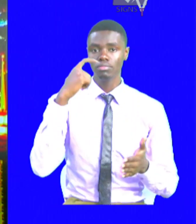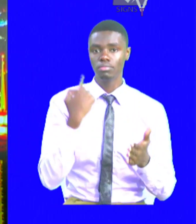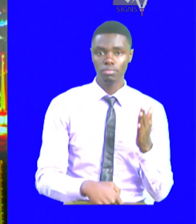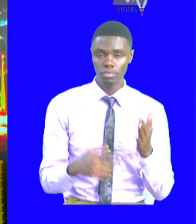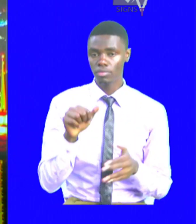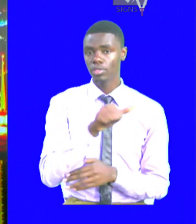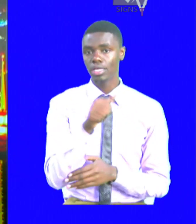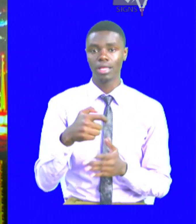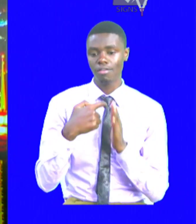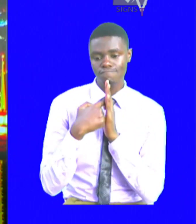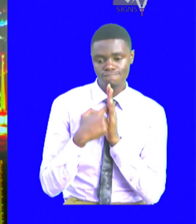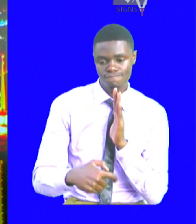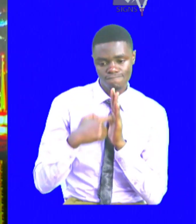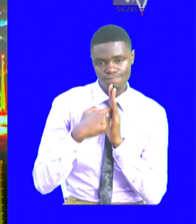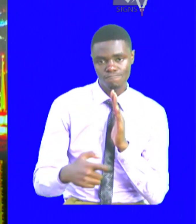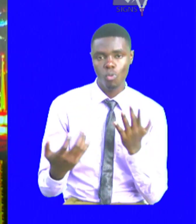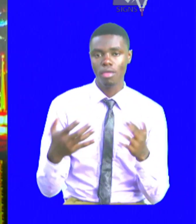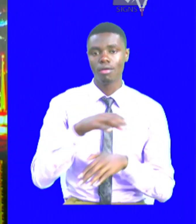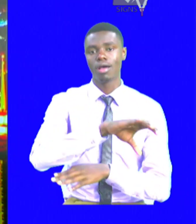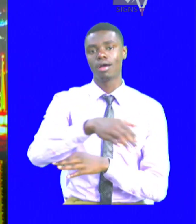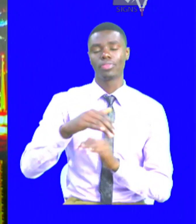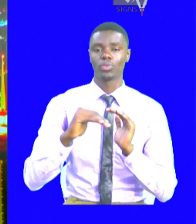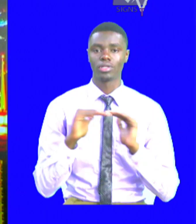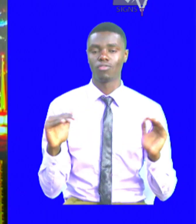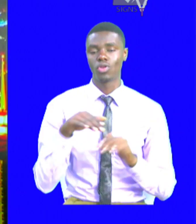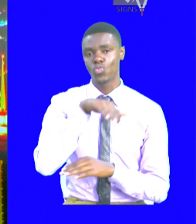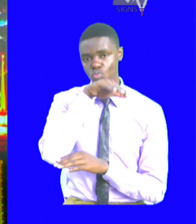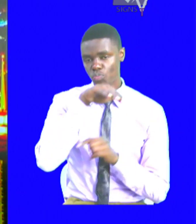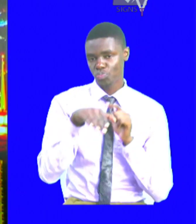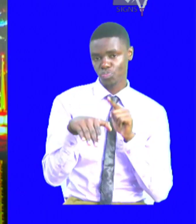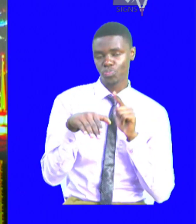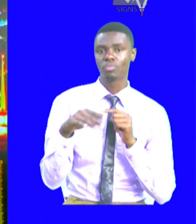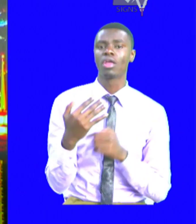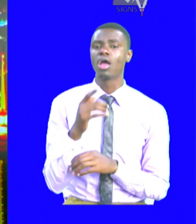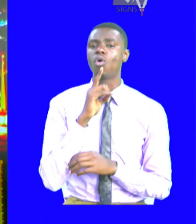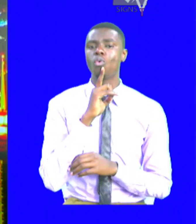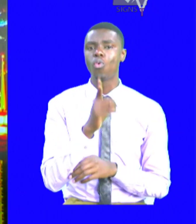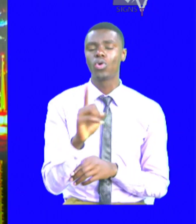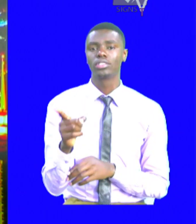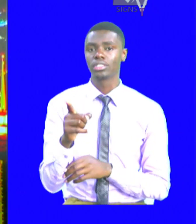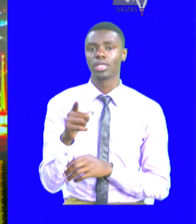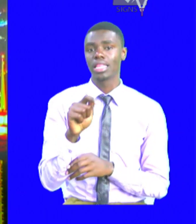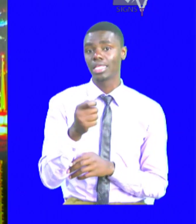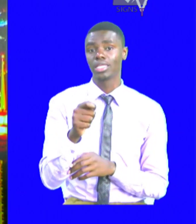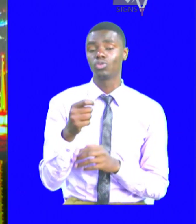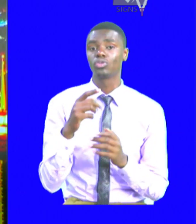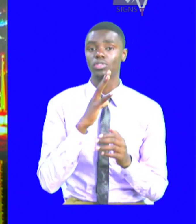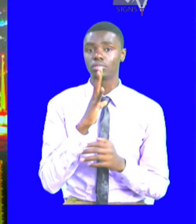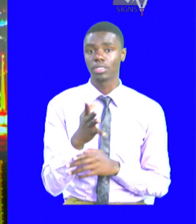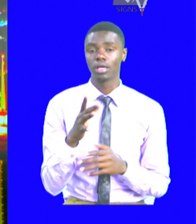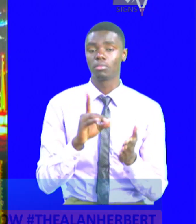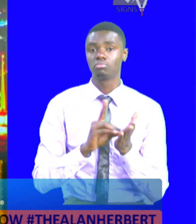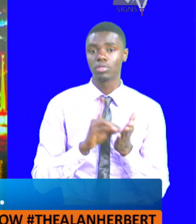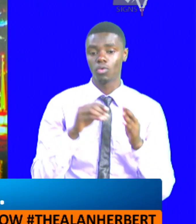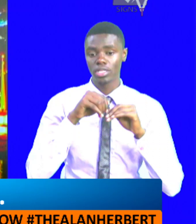other charges at the county level. Mr. Odinga was the keynote speaker on day 2 of the